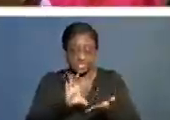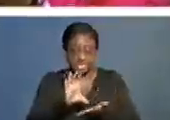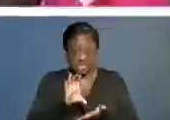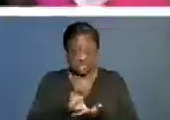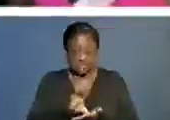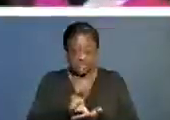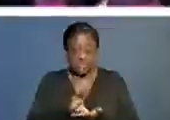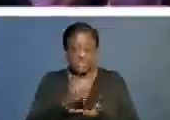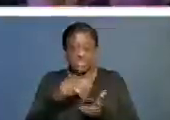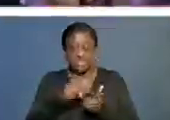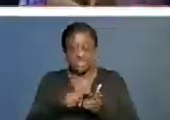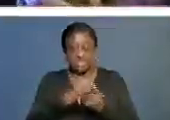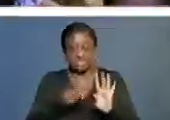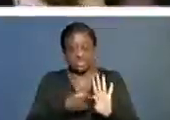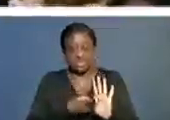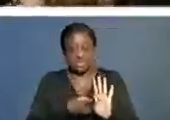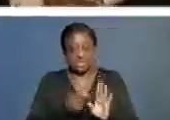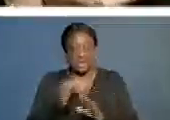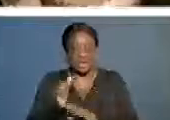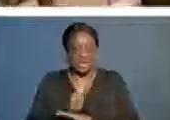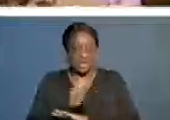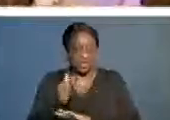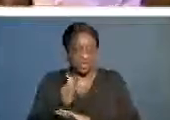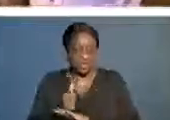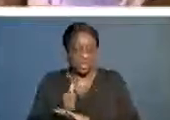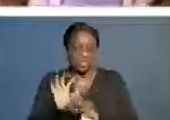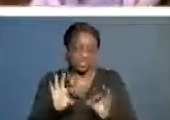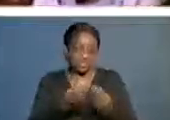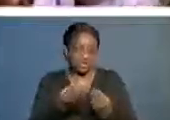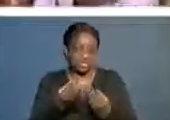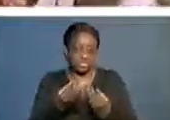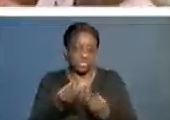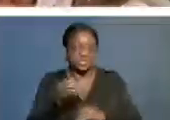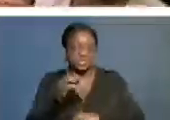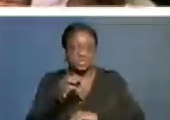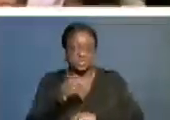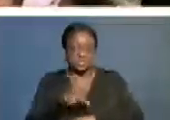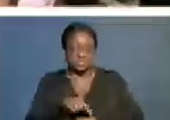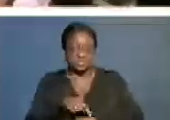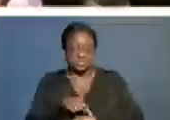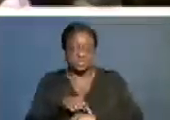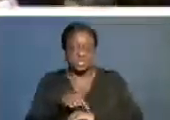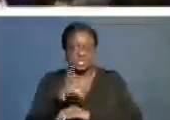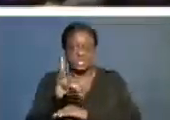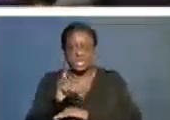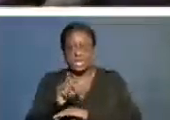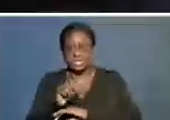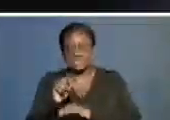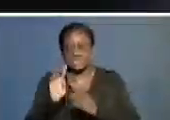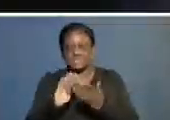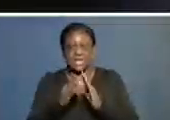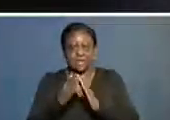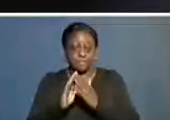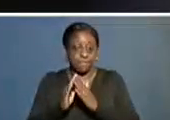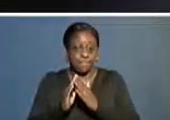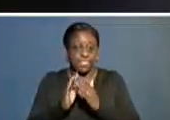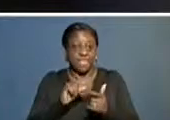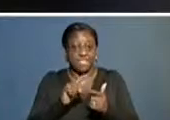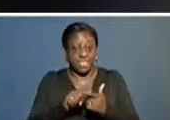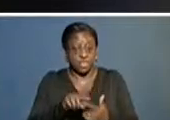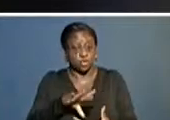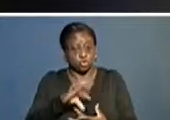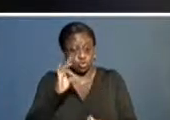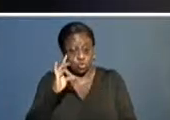wrap up Sunday in Abaco at the Friendship Tabernacle in Dundas Town. Restoring Abaco's